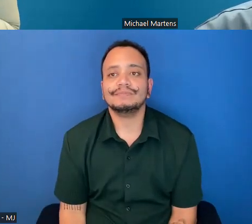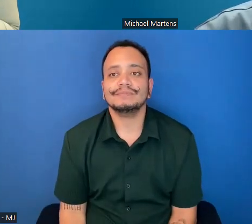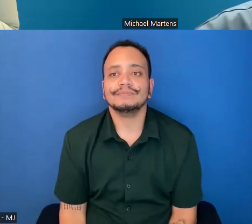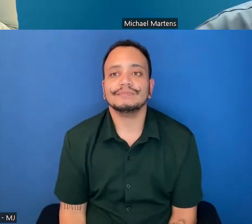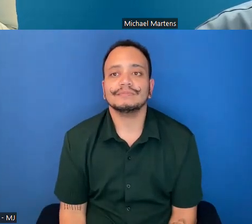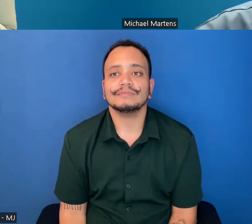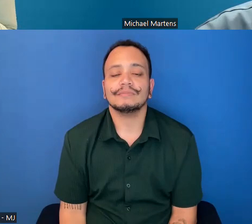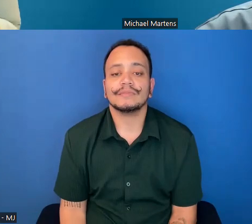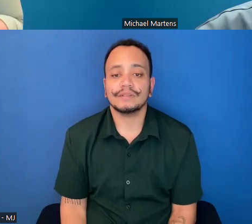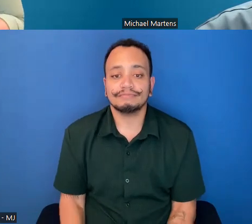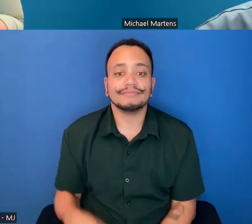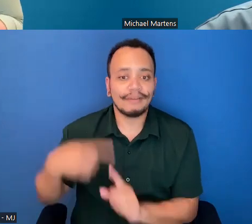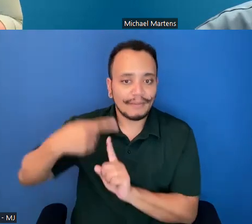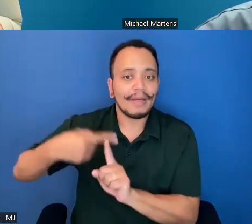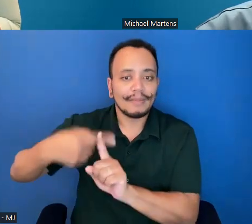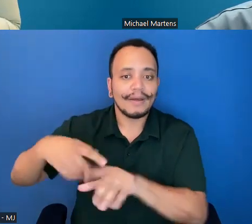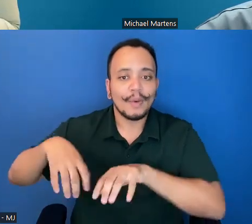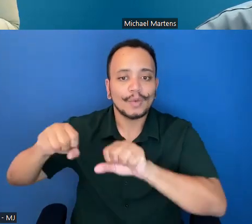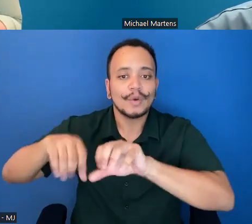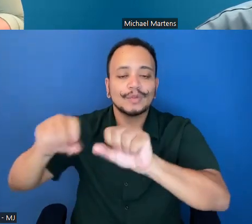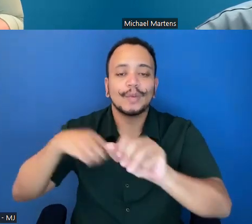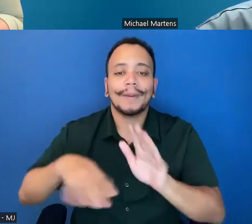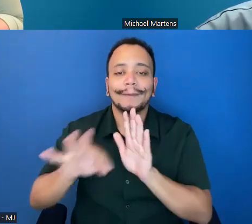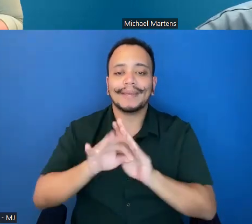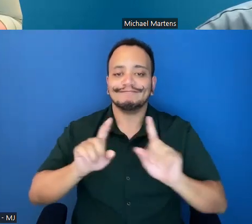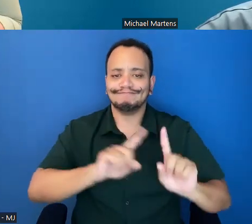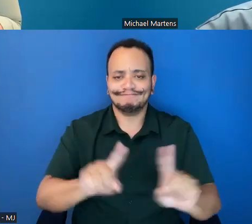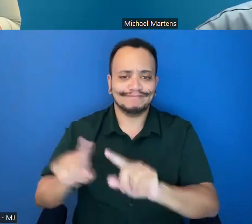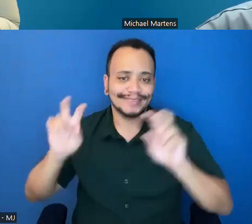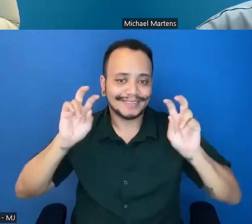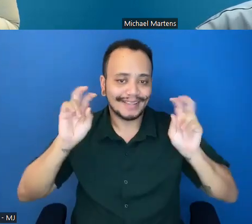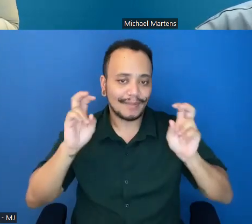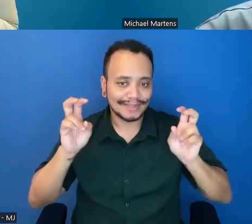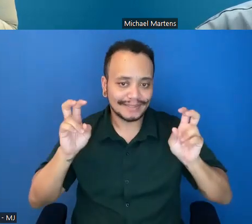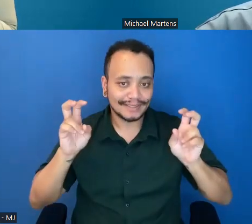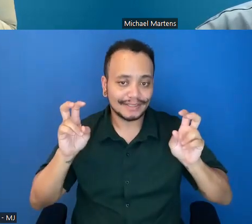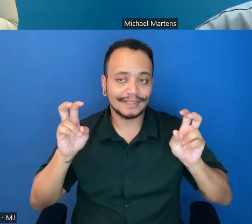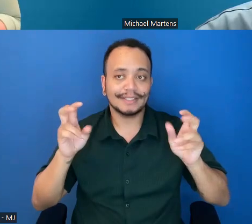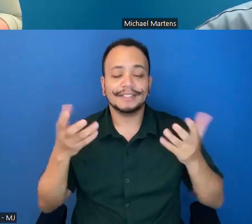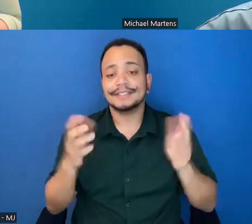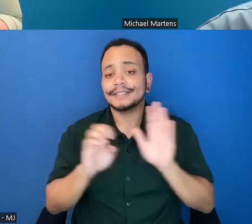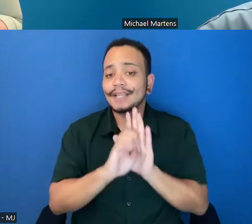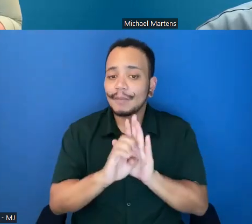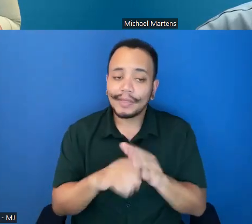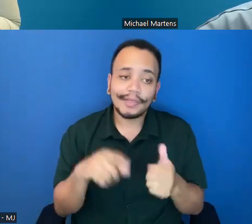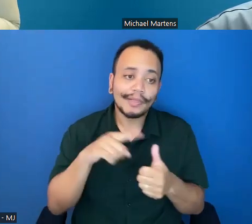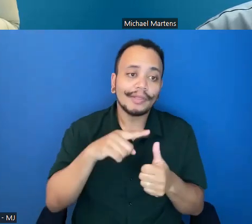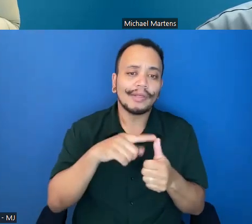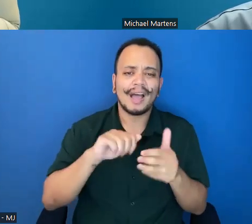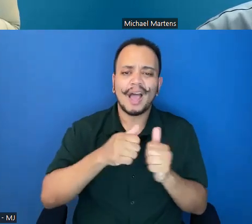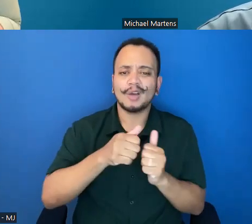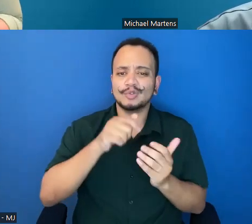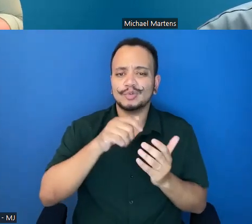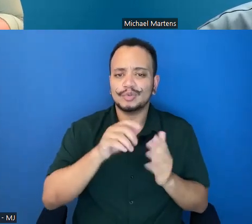Each month we focus on different topics, and we will talk about things such as writing a